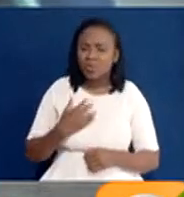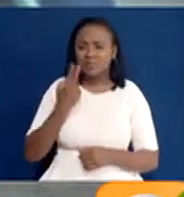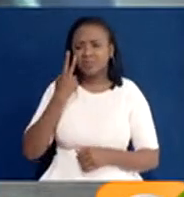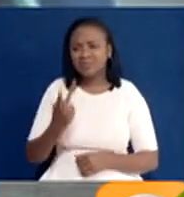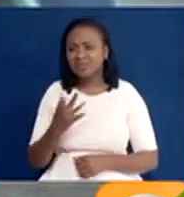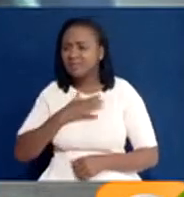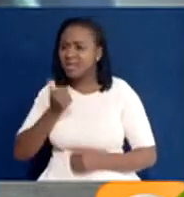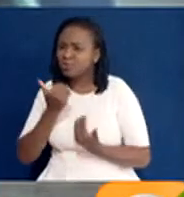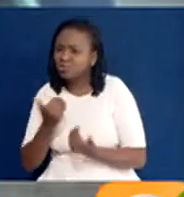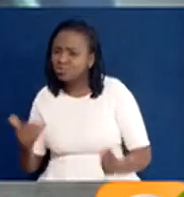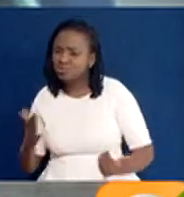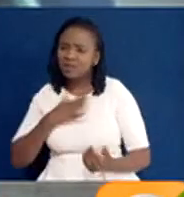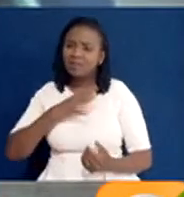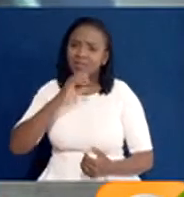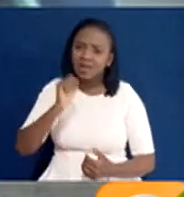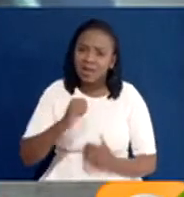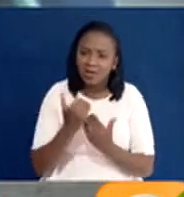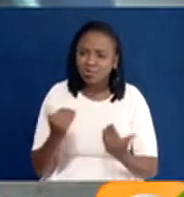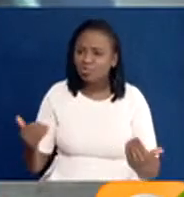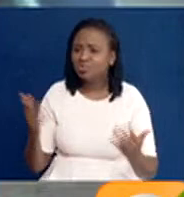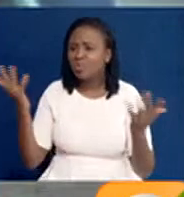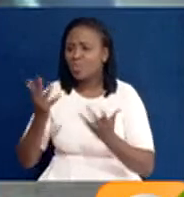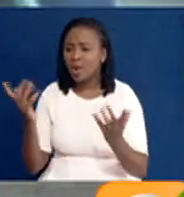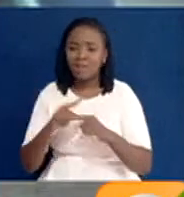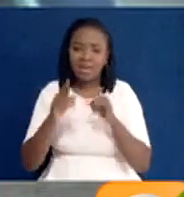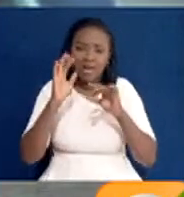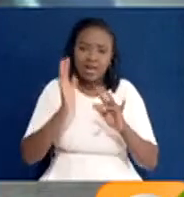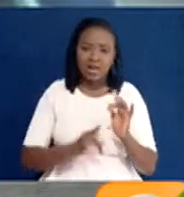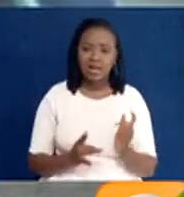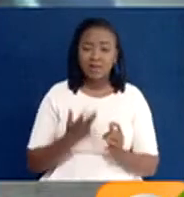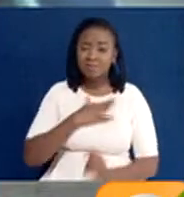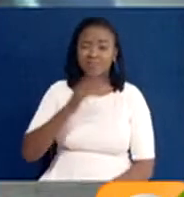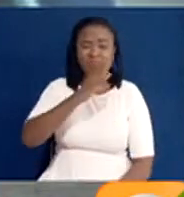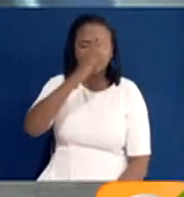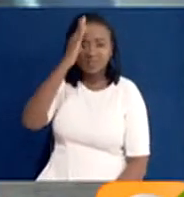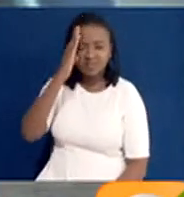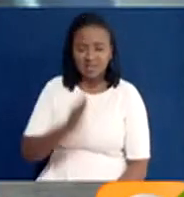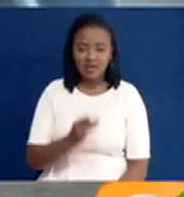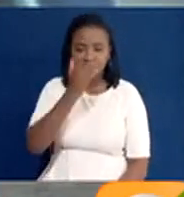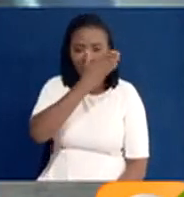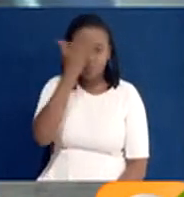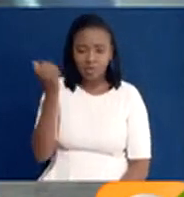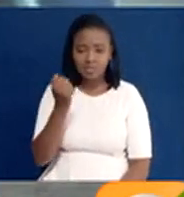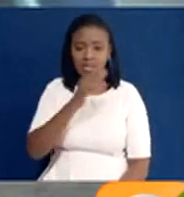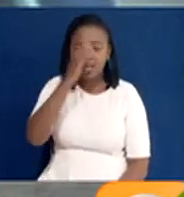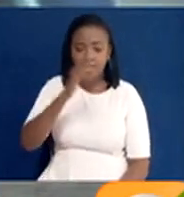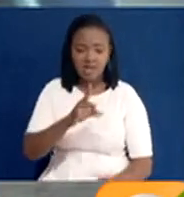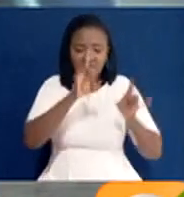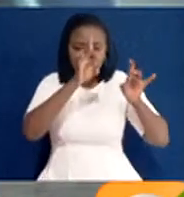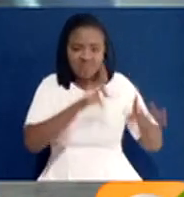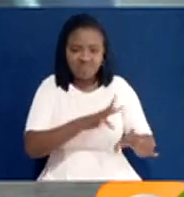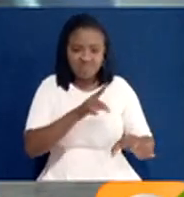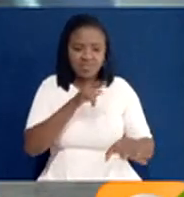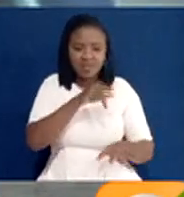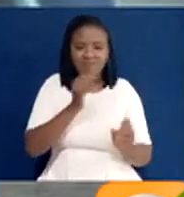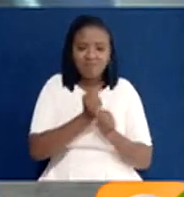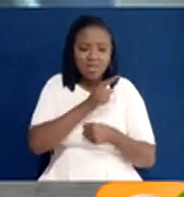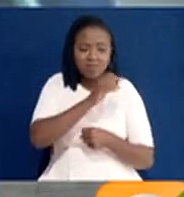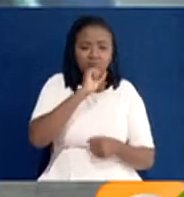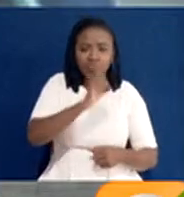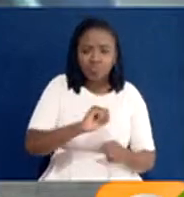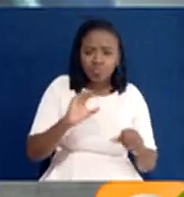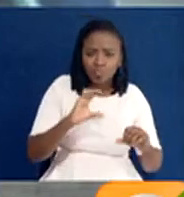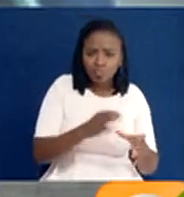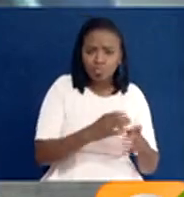to. We should never, ever make the elderly feel like they're a burden. Instead, we